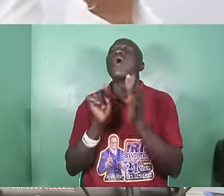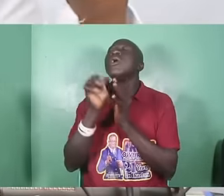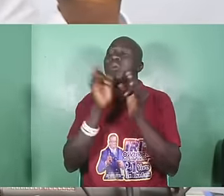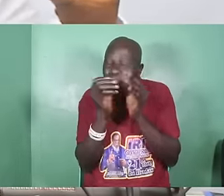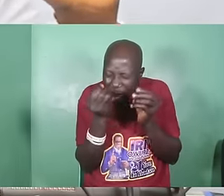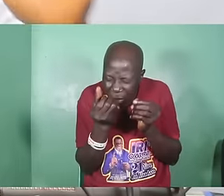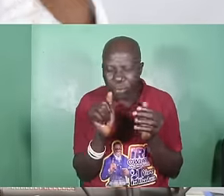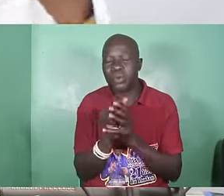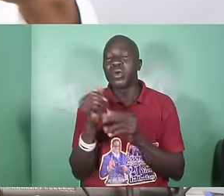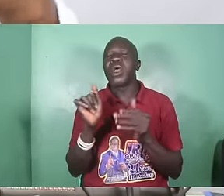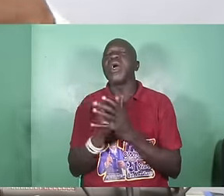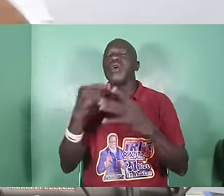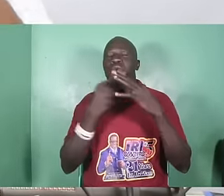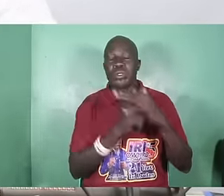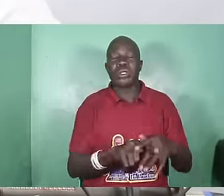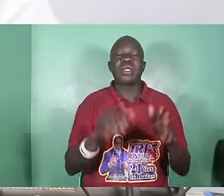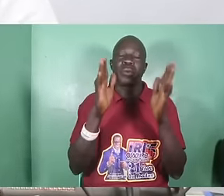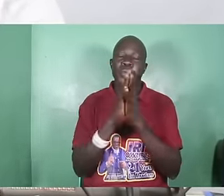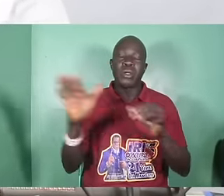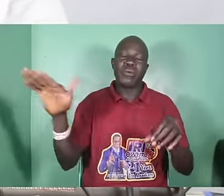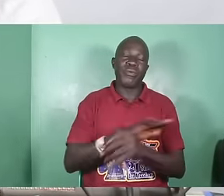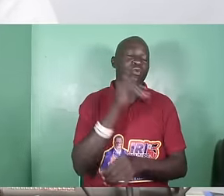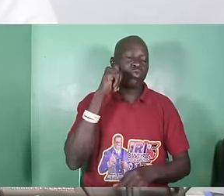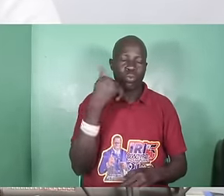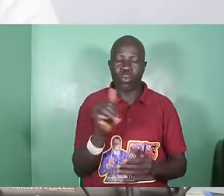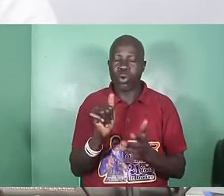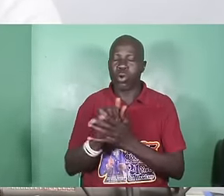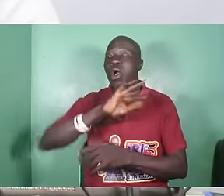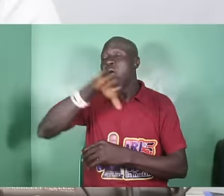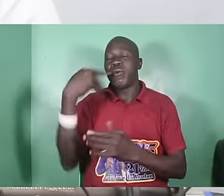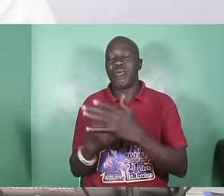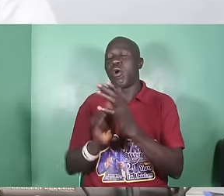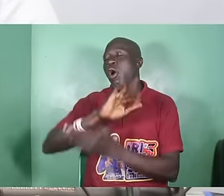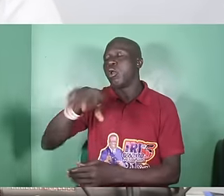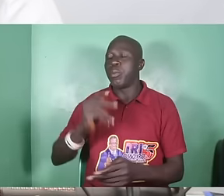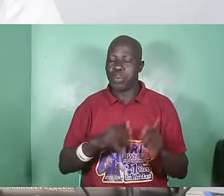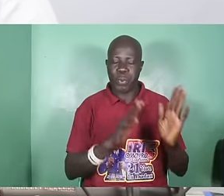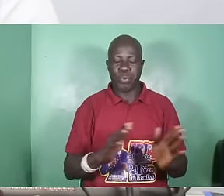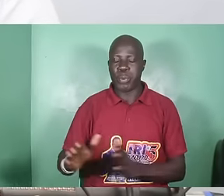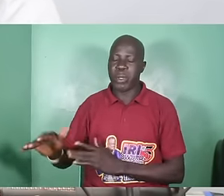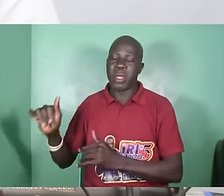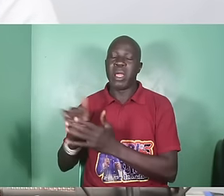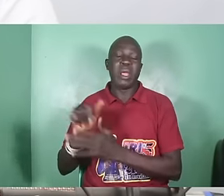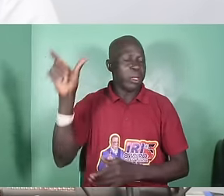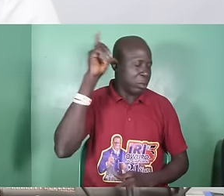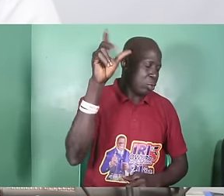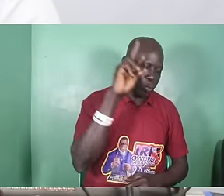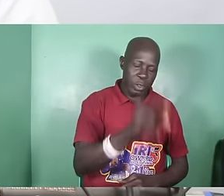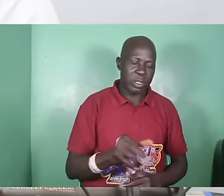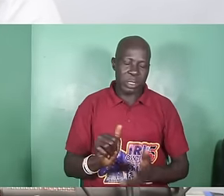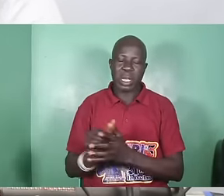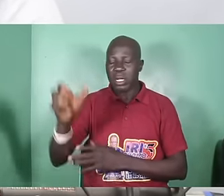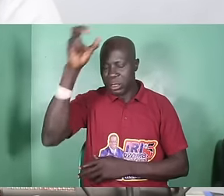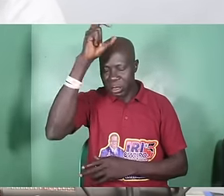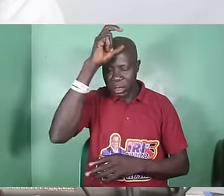explain it to you. I will explain few for them. That's a full prayer over you. For everyone to prepare.